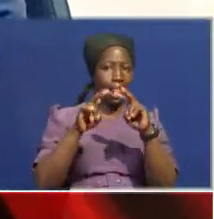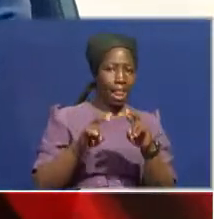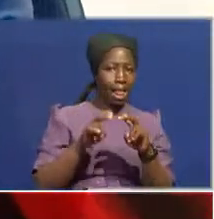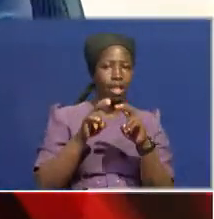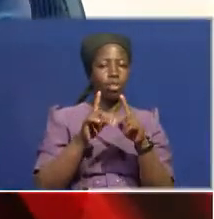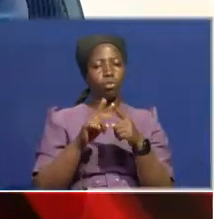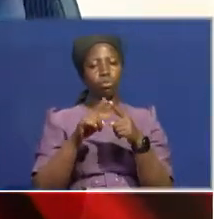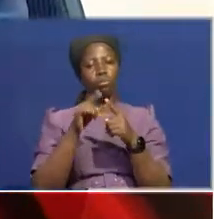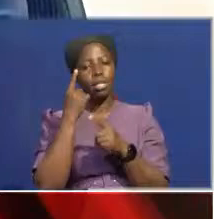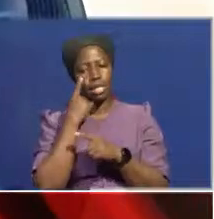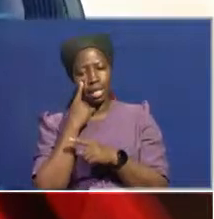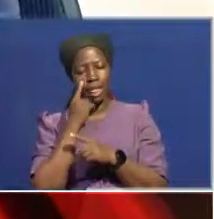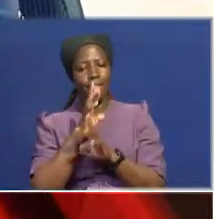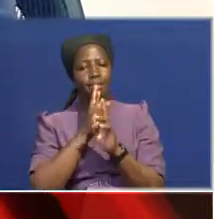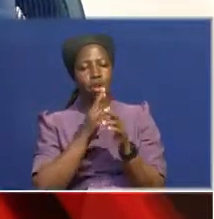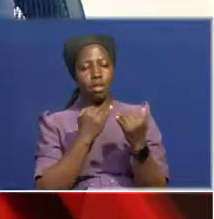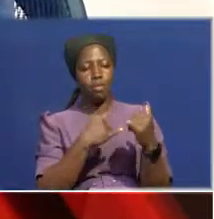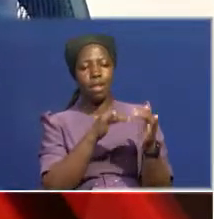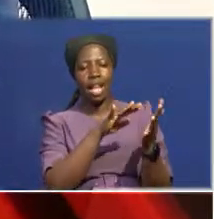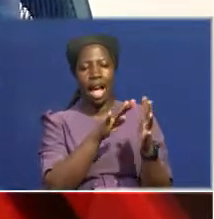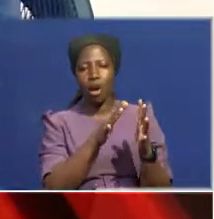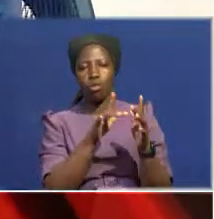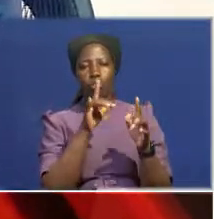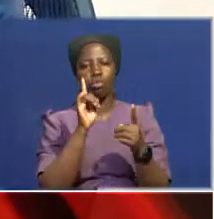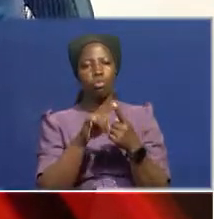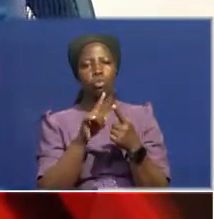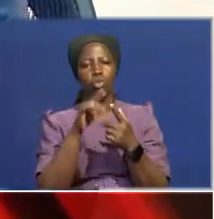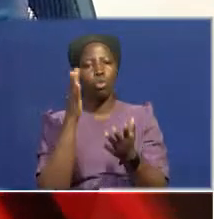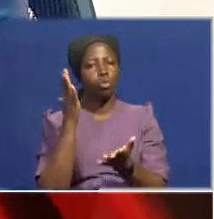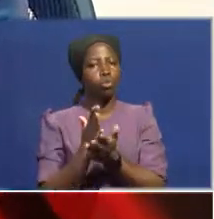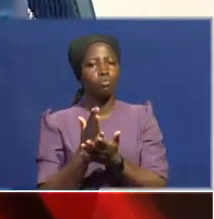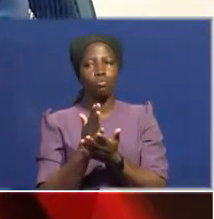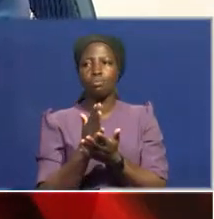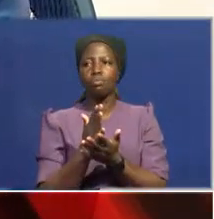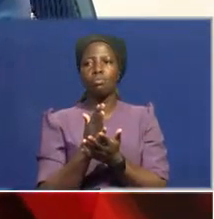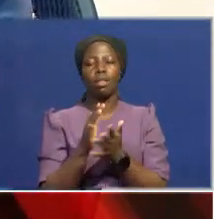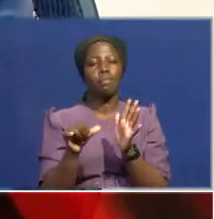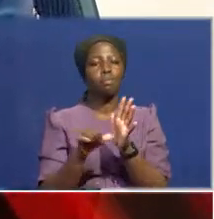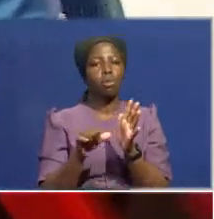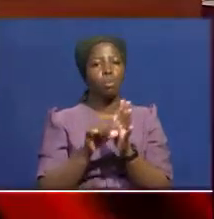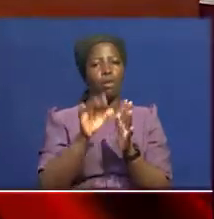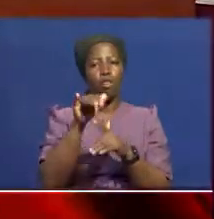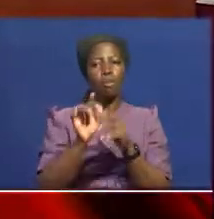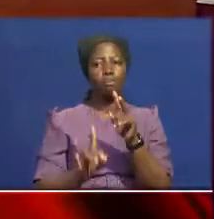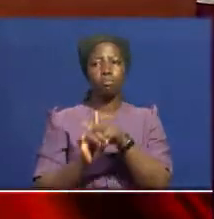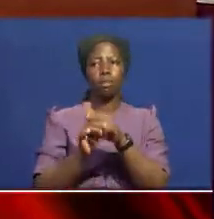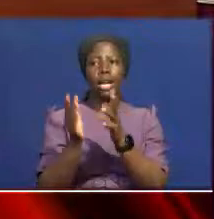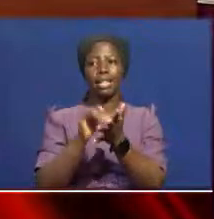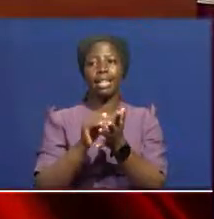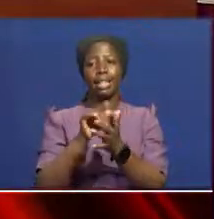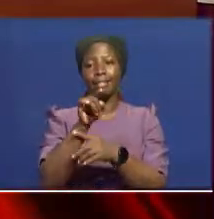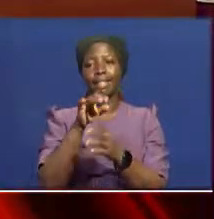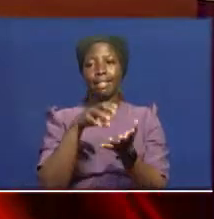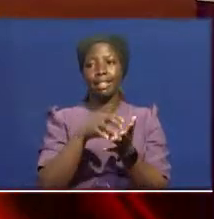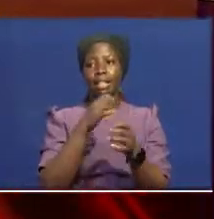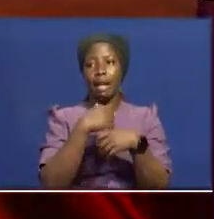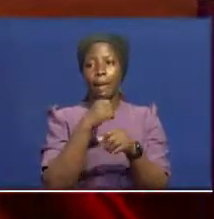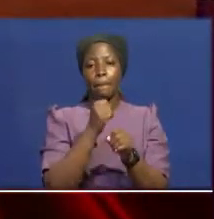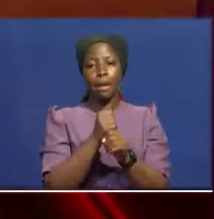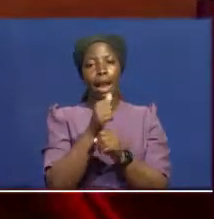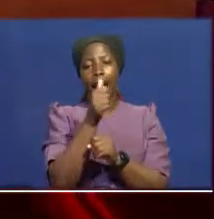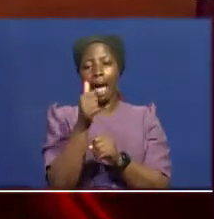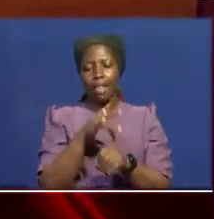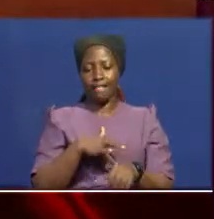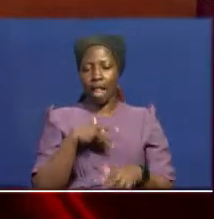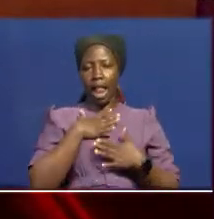the report's implementation to curb a recurrence of the scam. The gravity of the matter saw an unsatisfactory